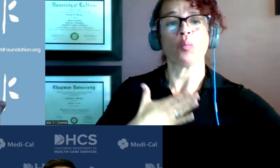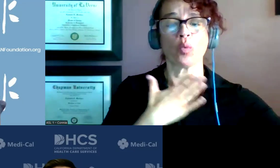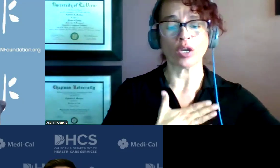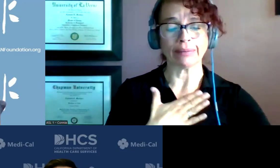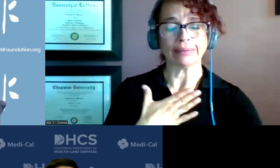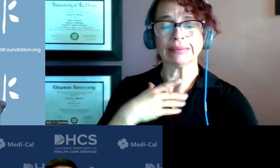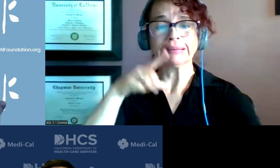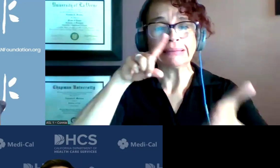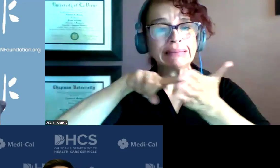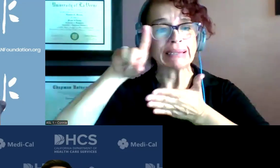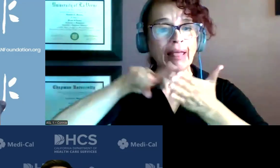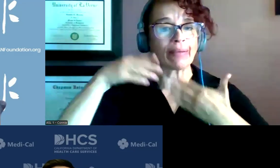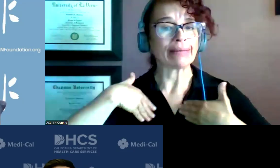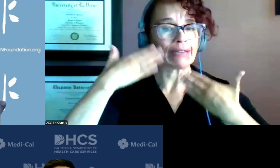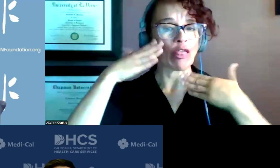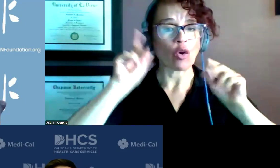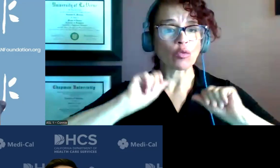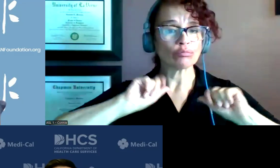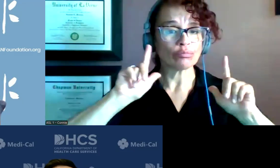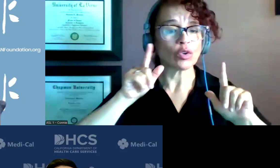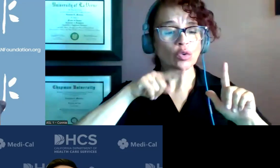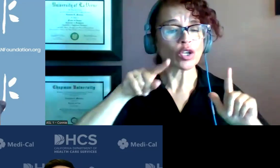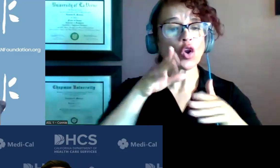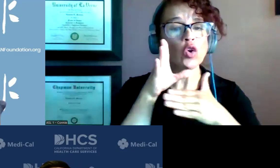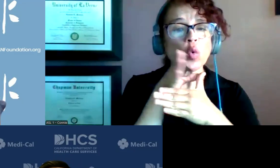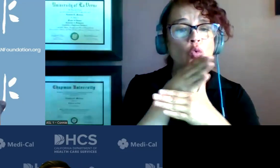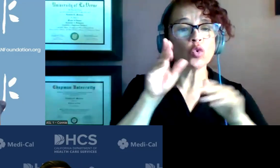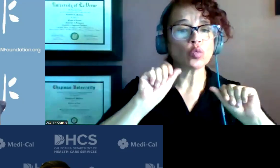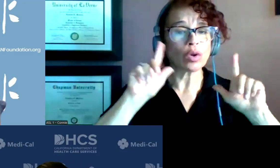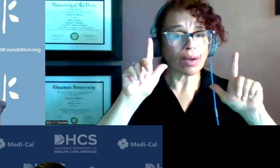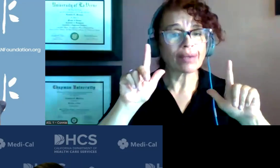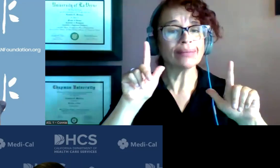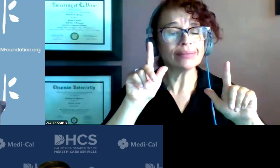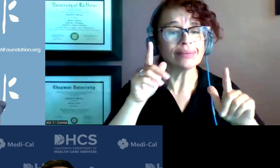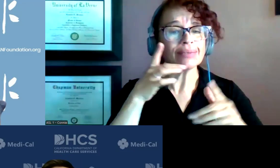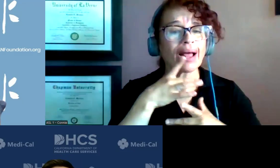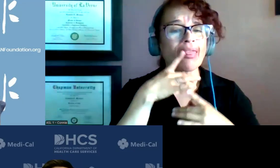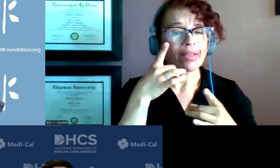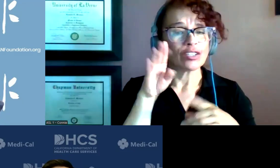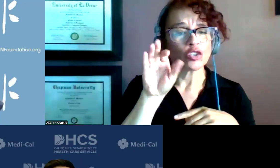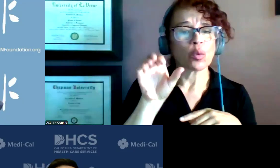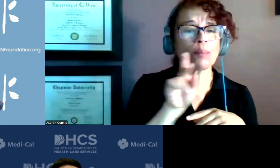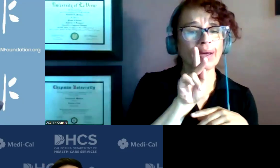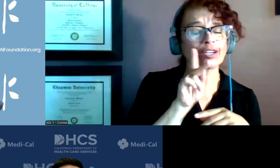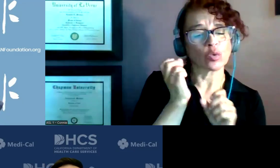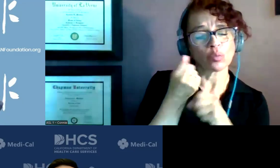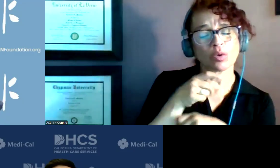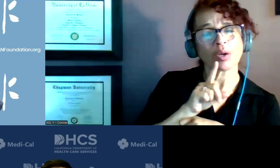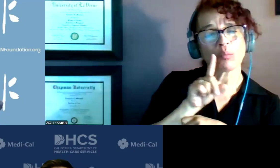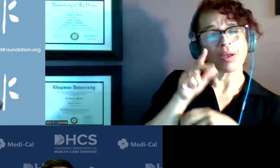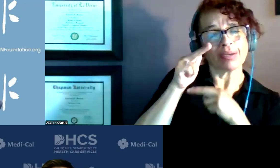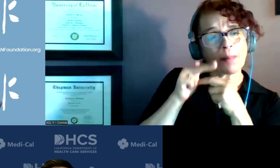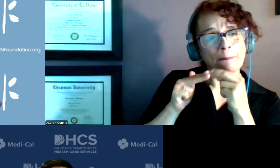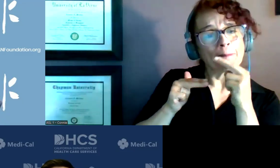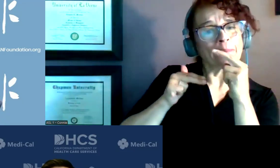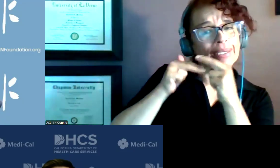was checking, I don't know where the slides are, but if those are able to be shared, I'd like to take those back so that we can make sure that we're building